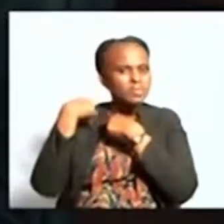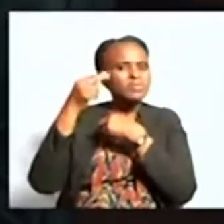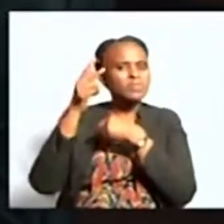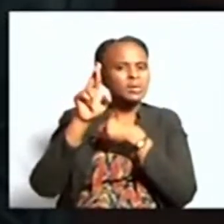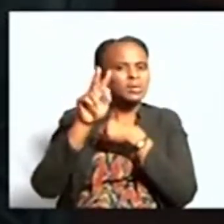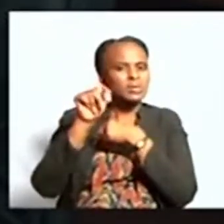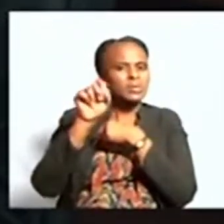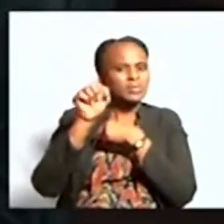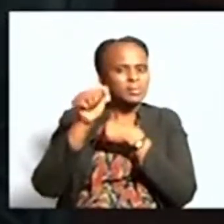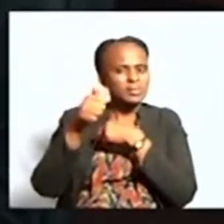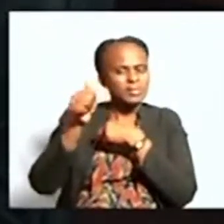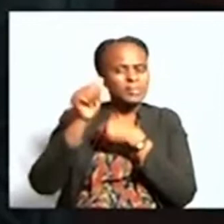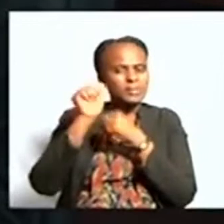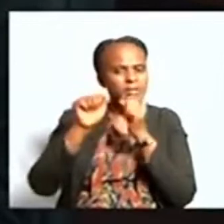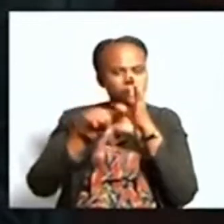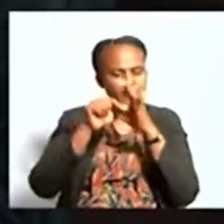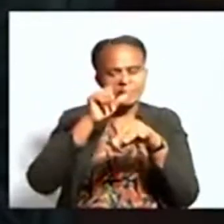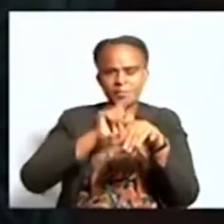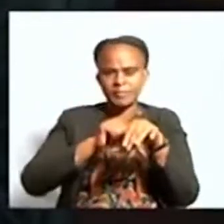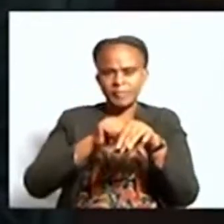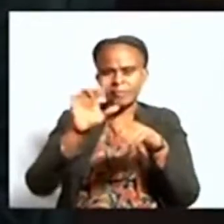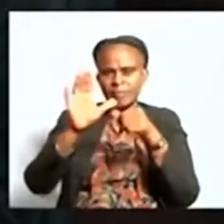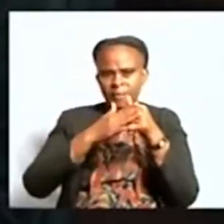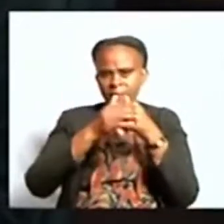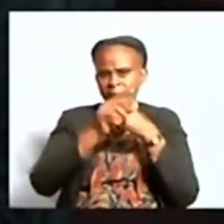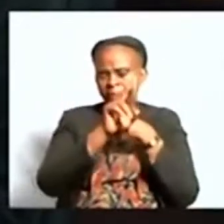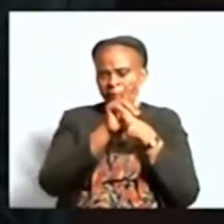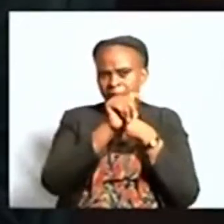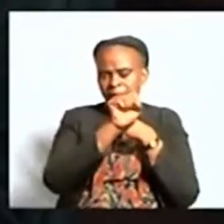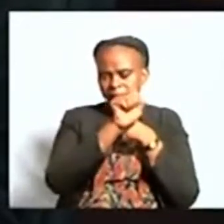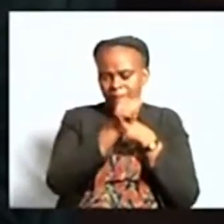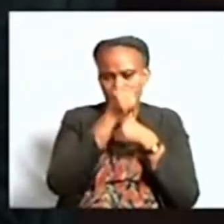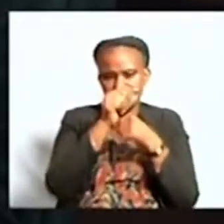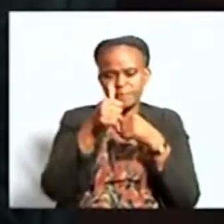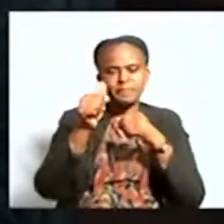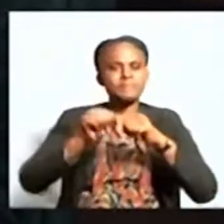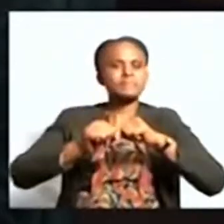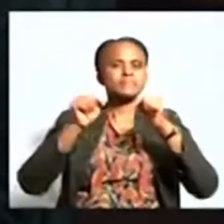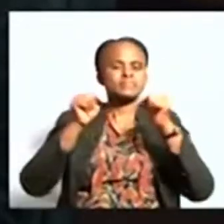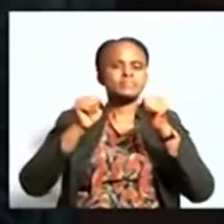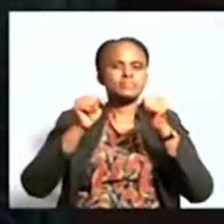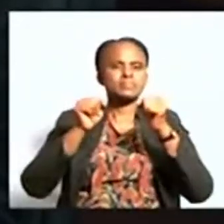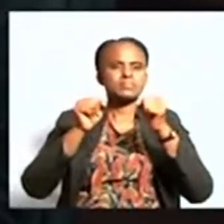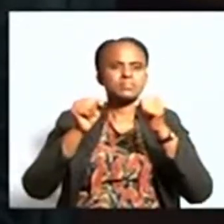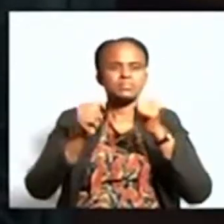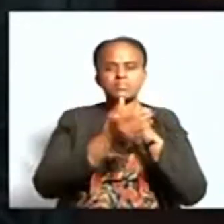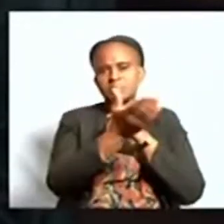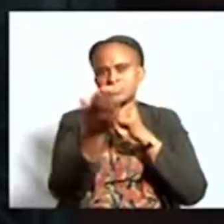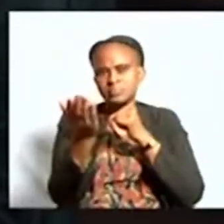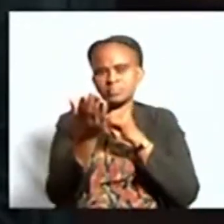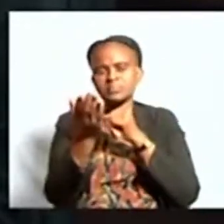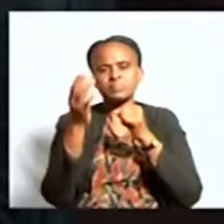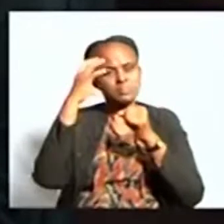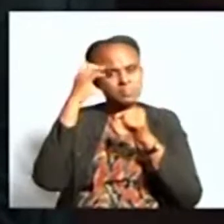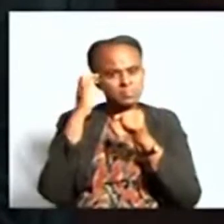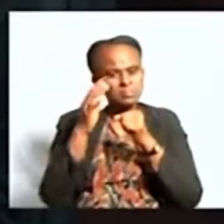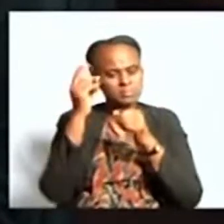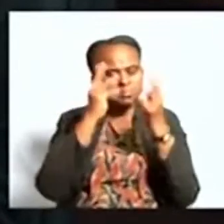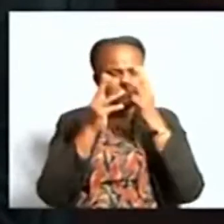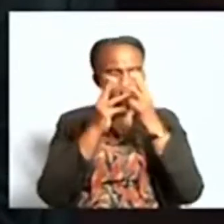So you may find that at some point they'll still come back to RATS because they are the employers of the officer